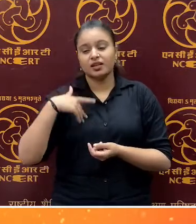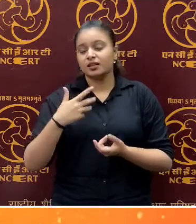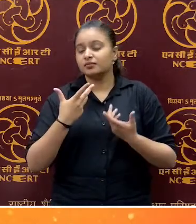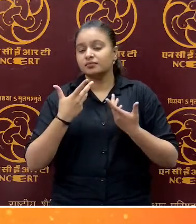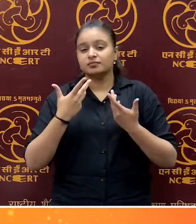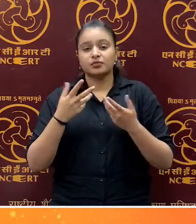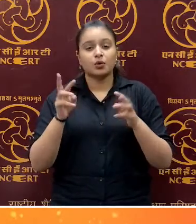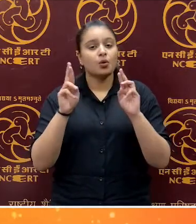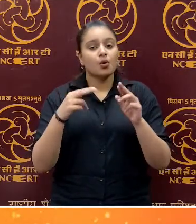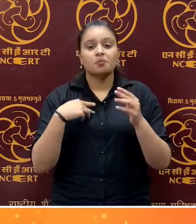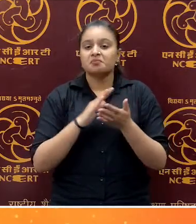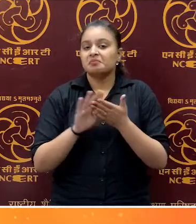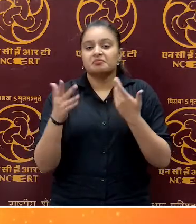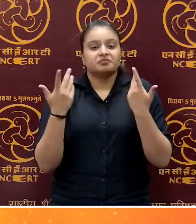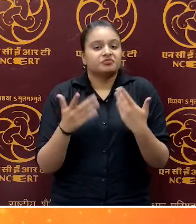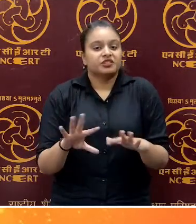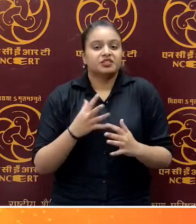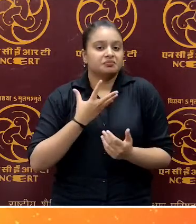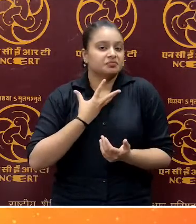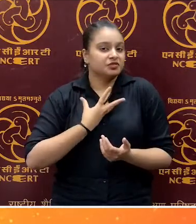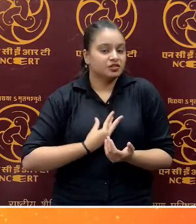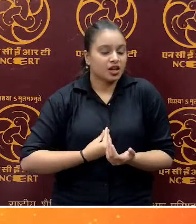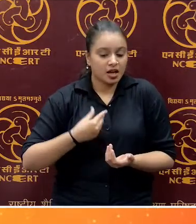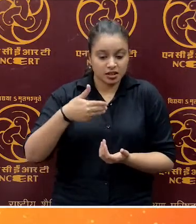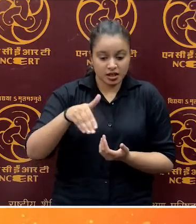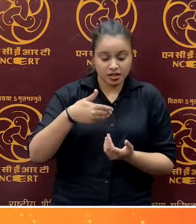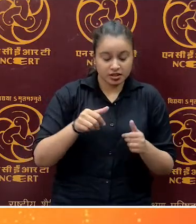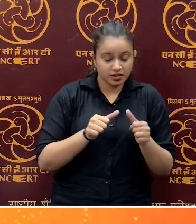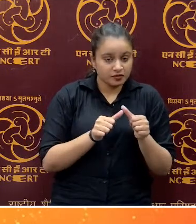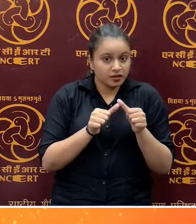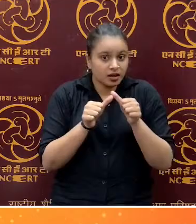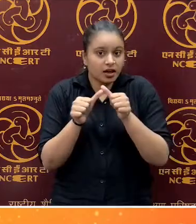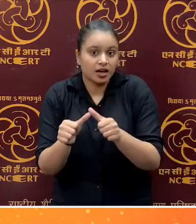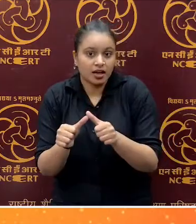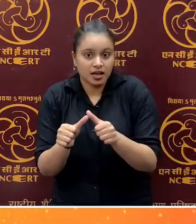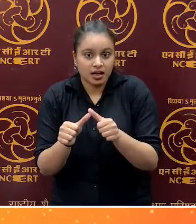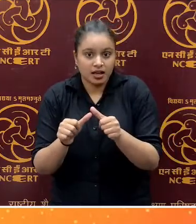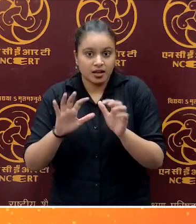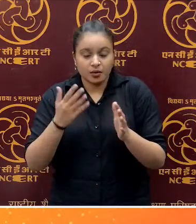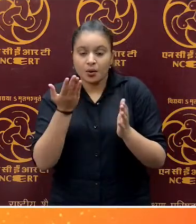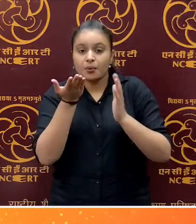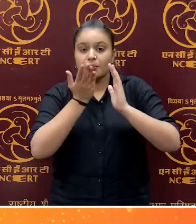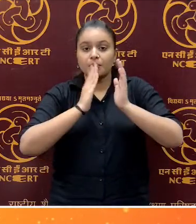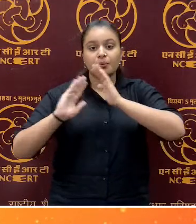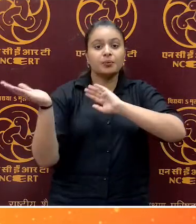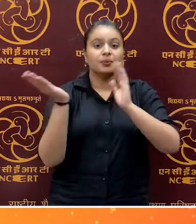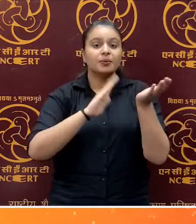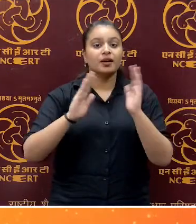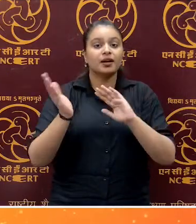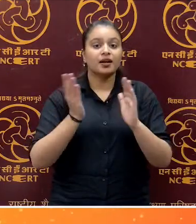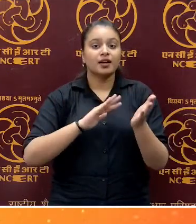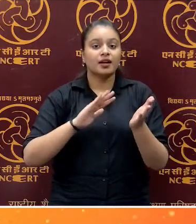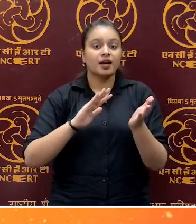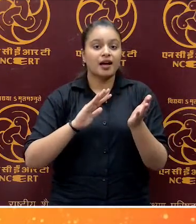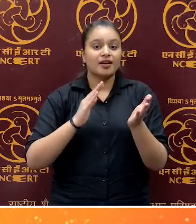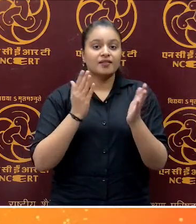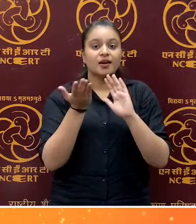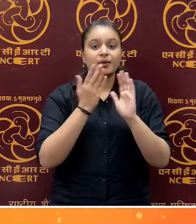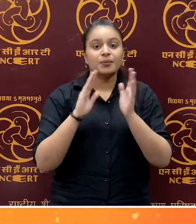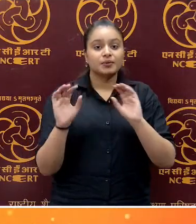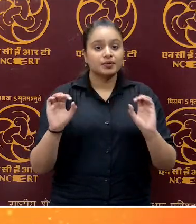losing hope. Yeah. The leaf was about to answer when the wind blew.